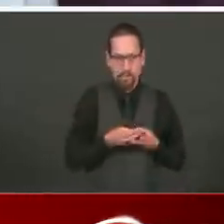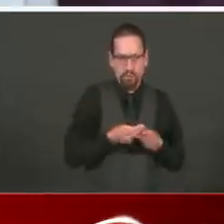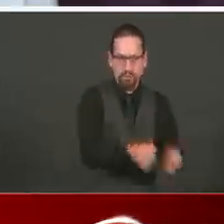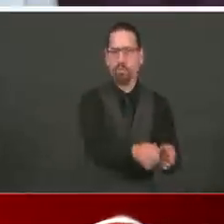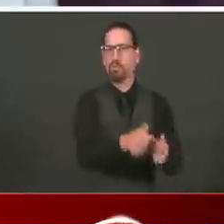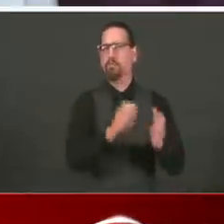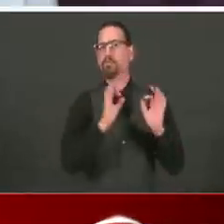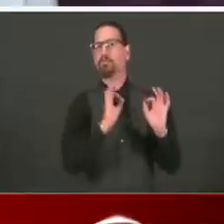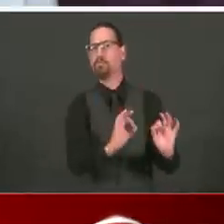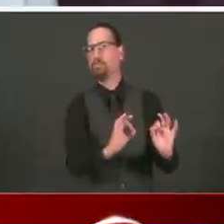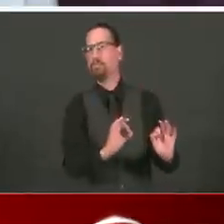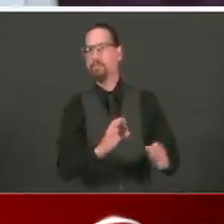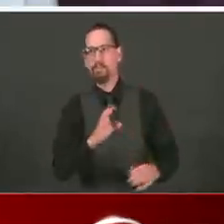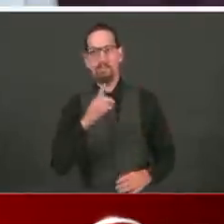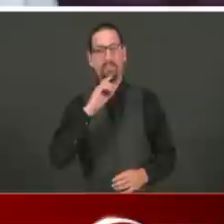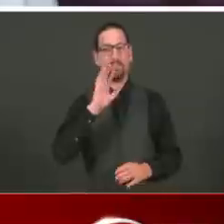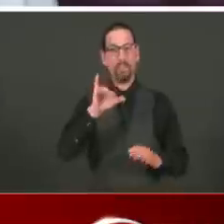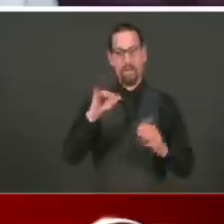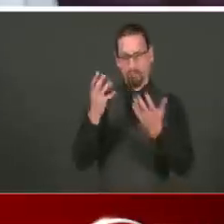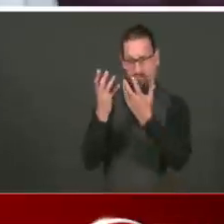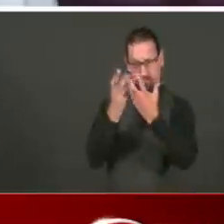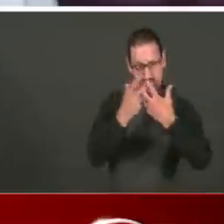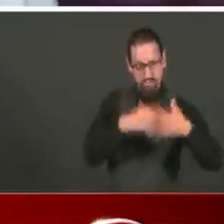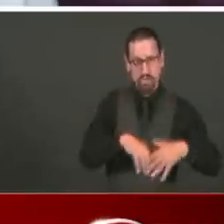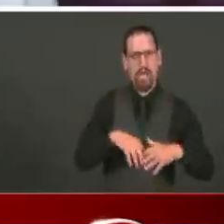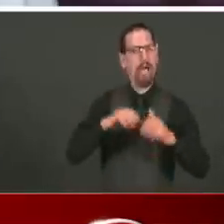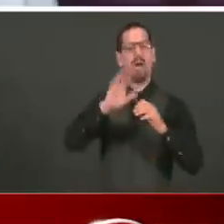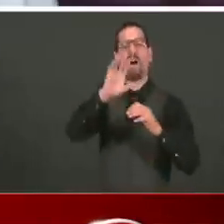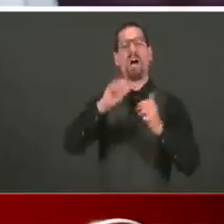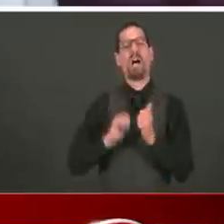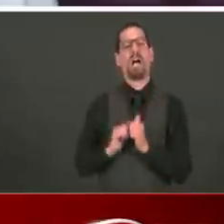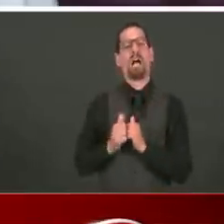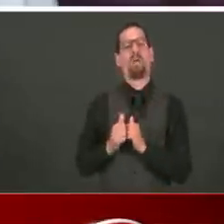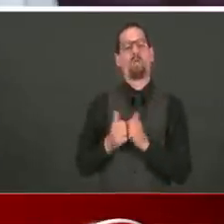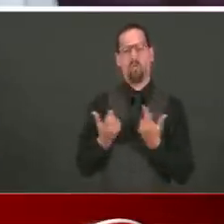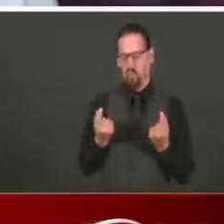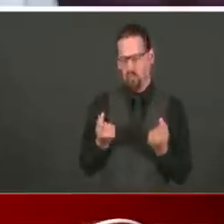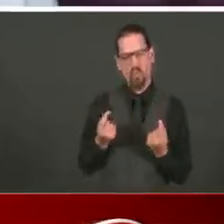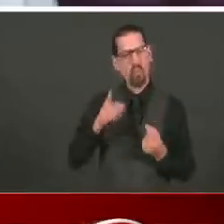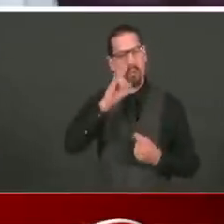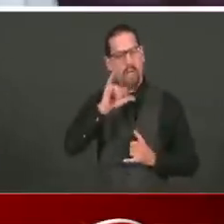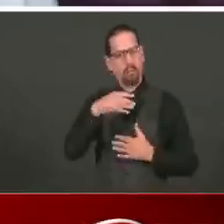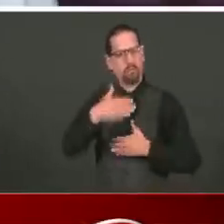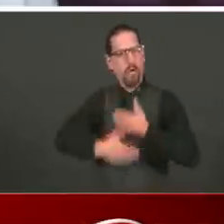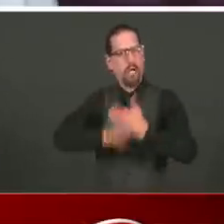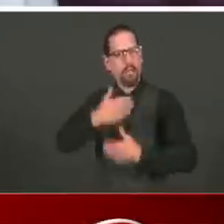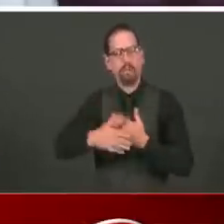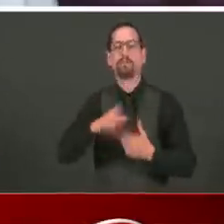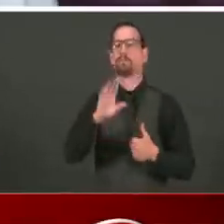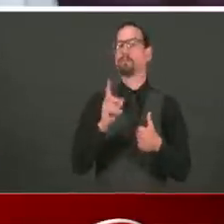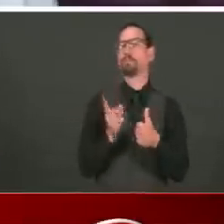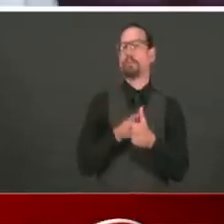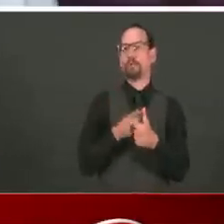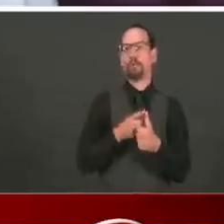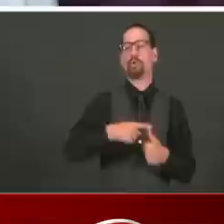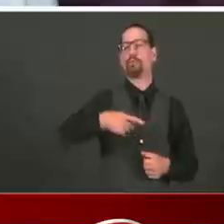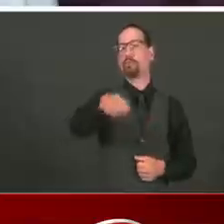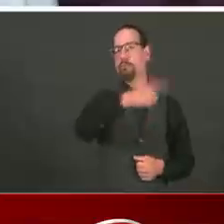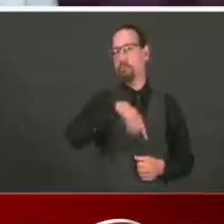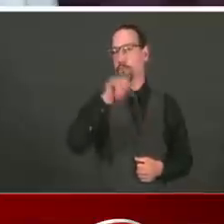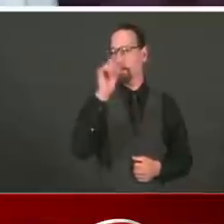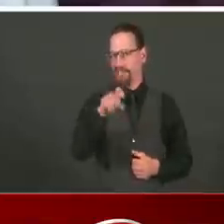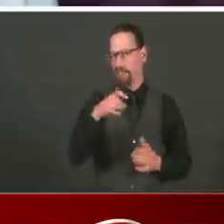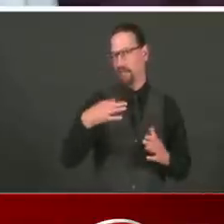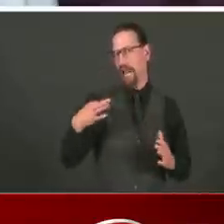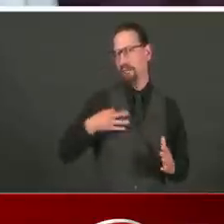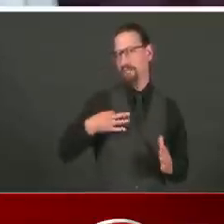Renters, so there's an application process, and that's going to start next week. Renters who meet income criteria, so you have to